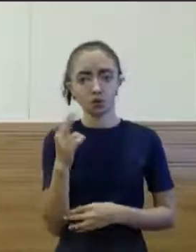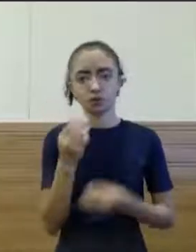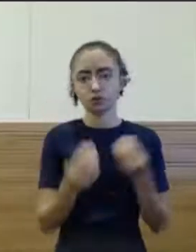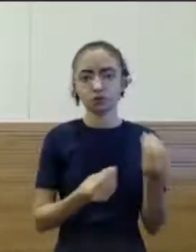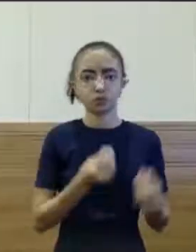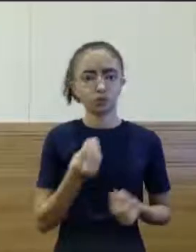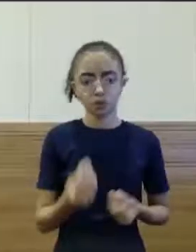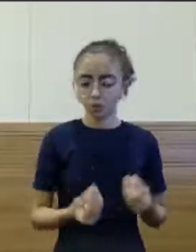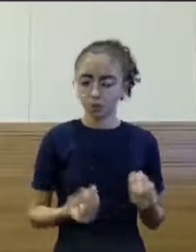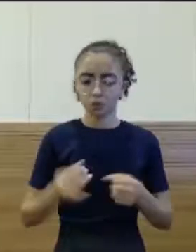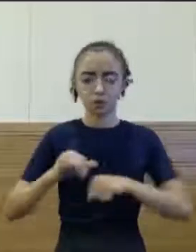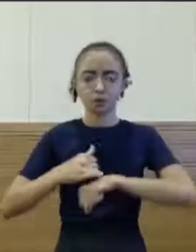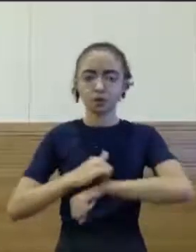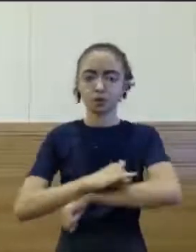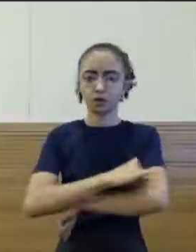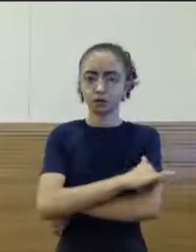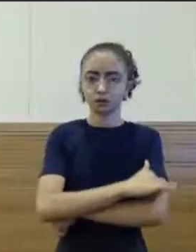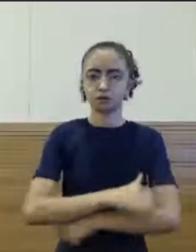obesity.